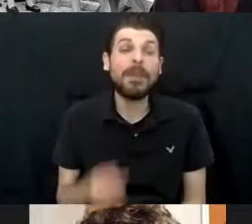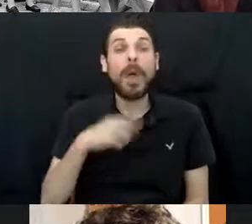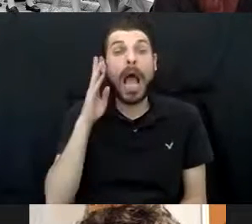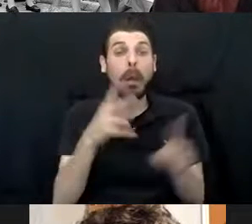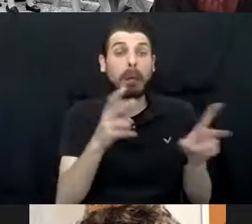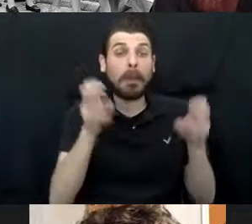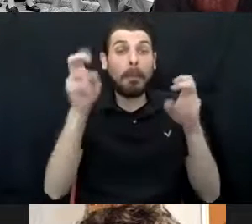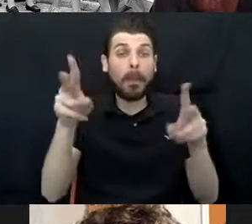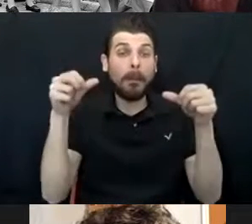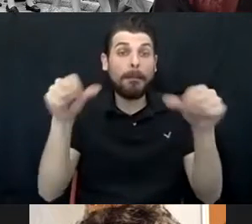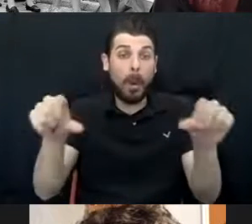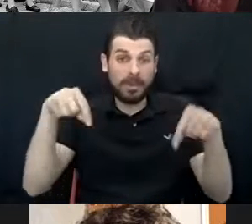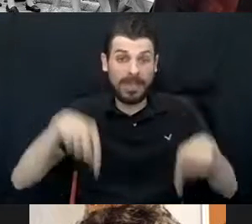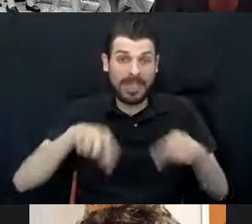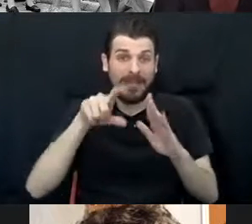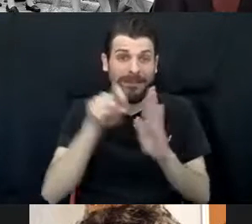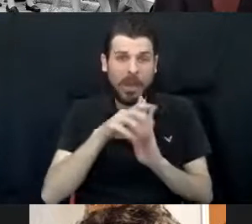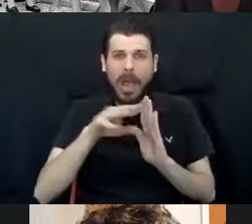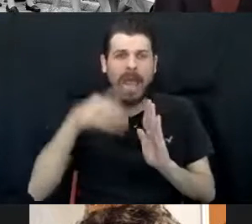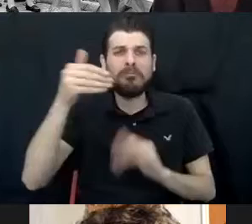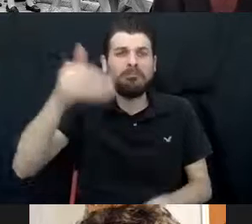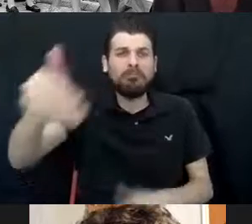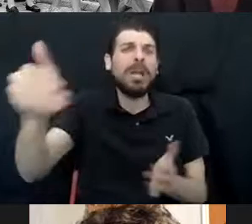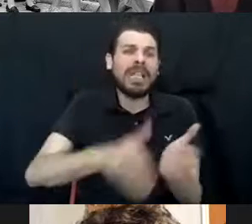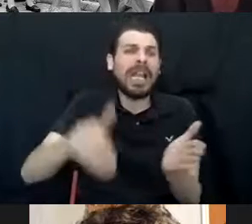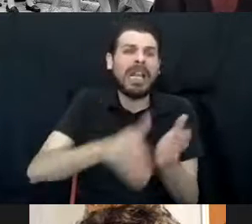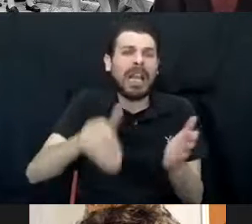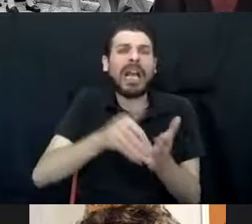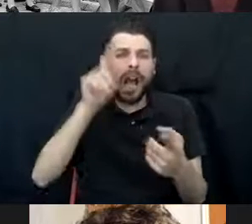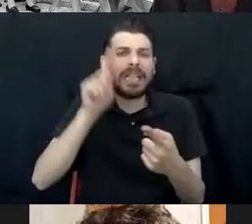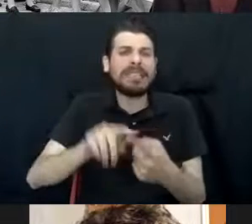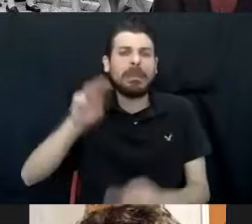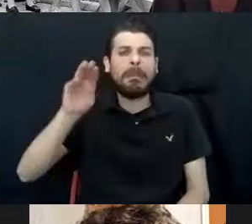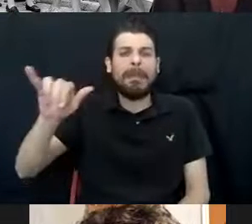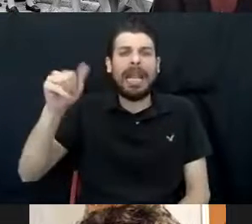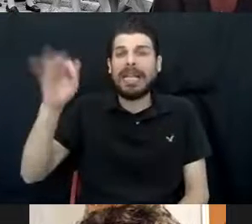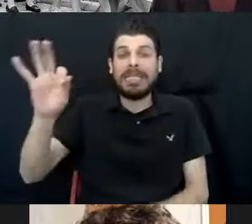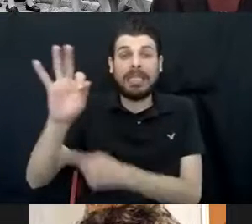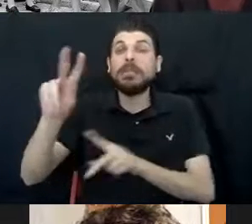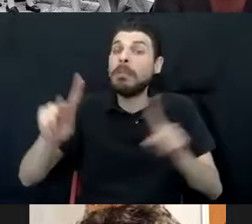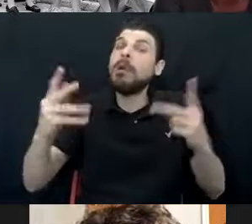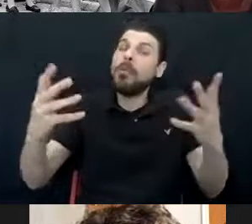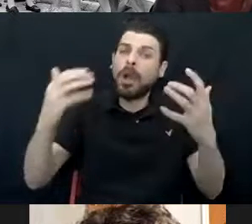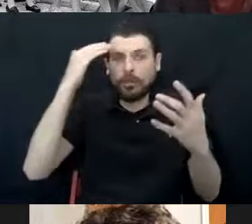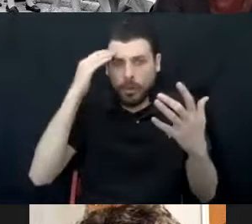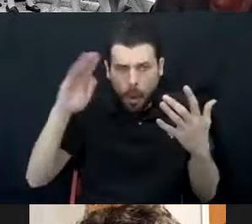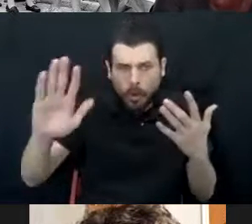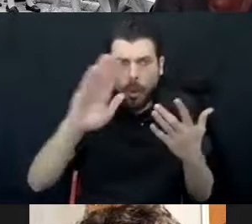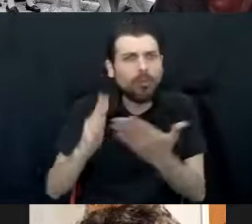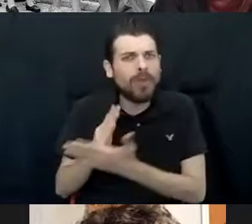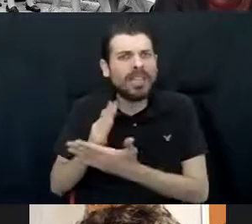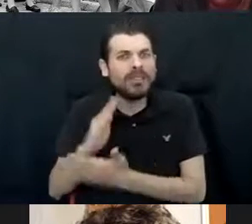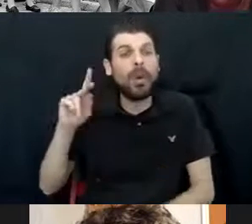it all the way through the 19th to continue to make sure that everybody realizes what their rights are. And thank you so much, Karen, for making that